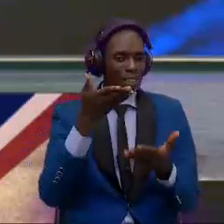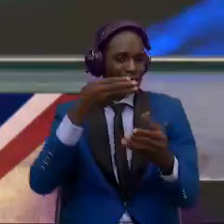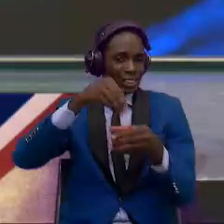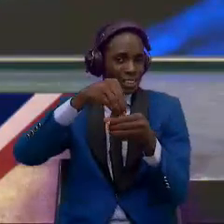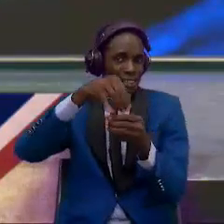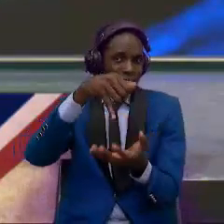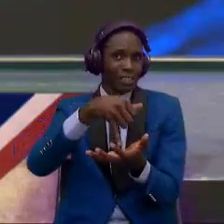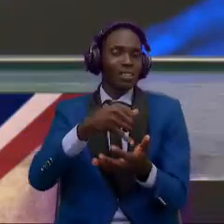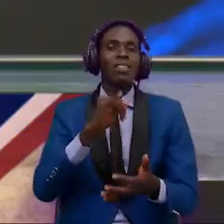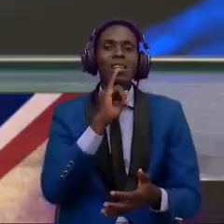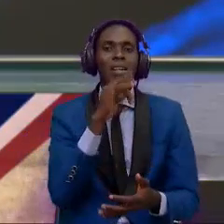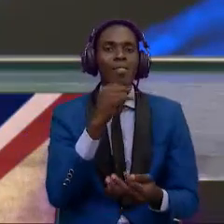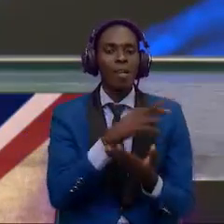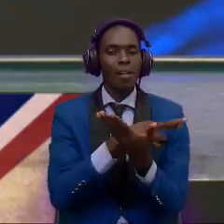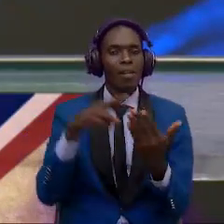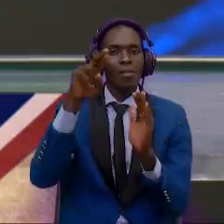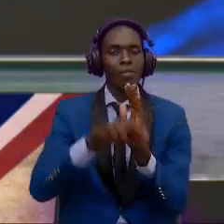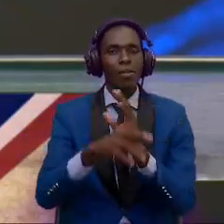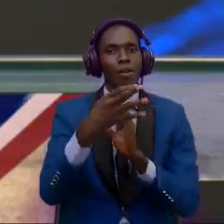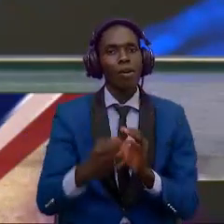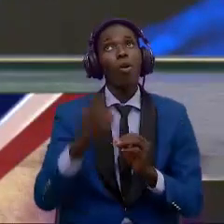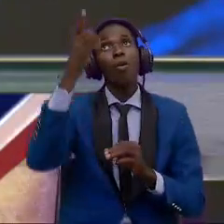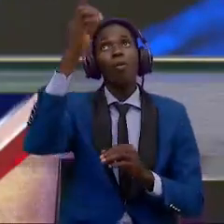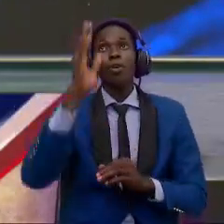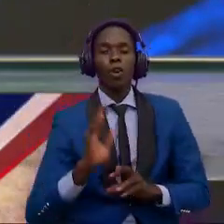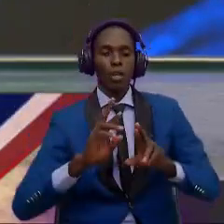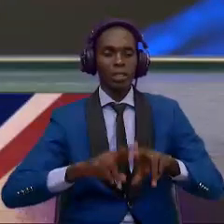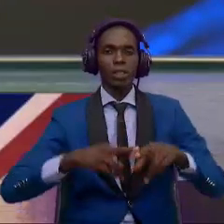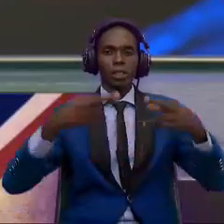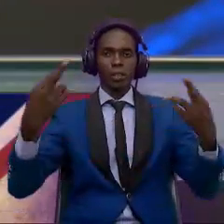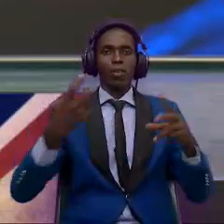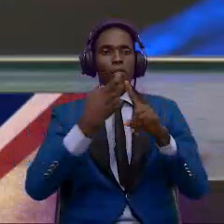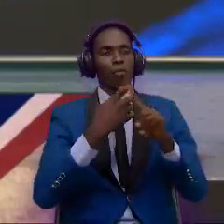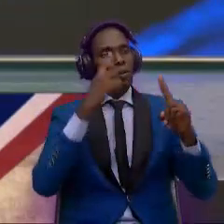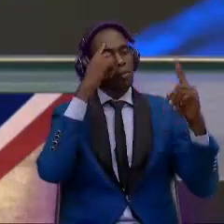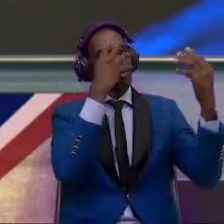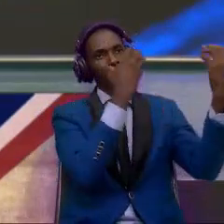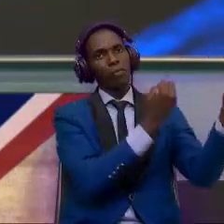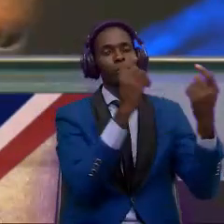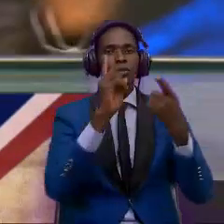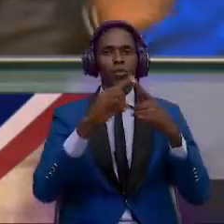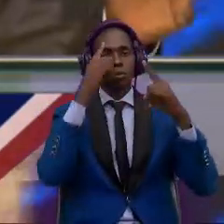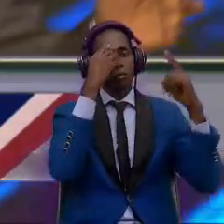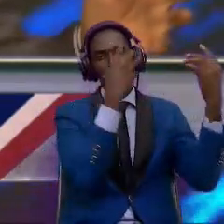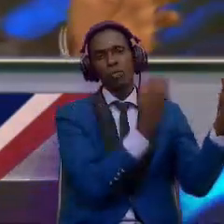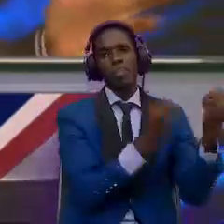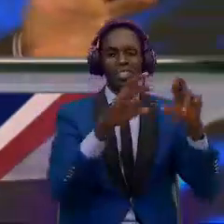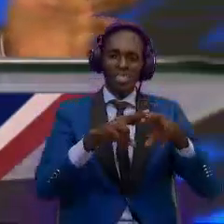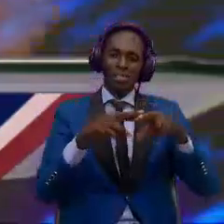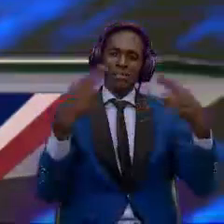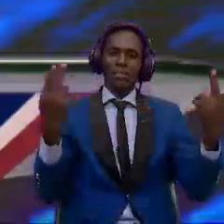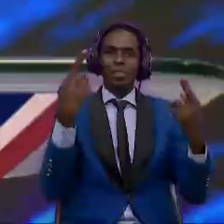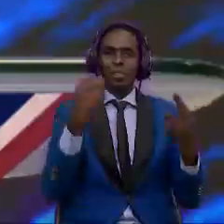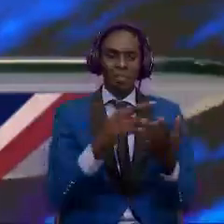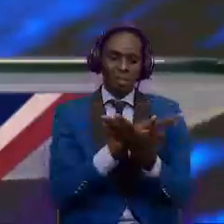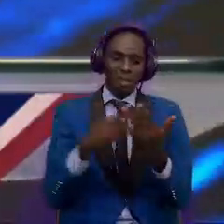is the righteousness of God revealed from faith to faith. Revealed, the righteousness of